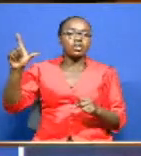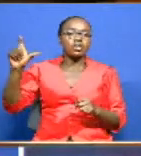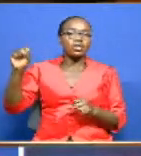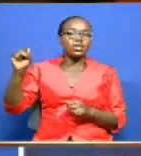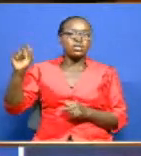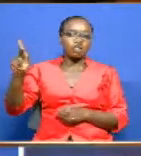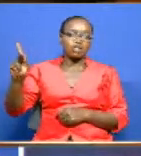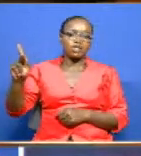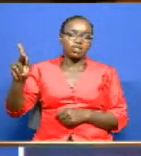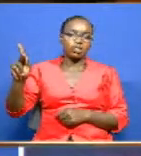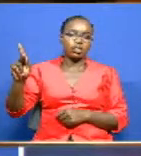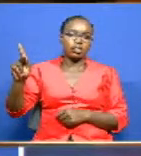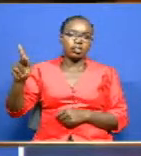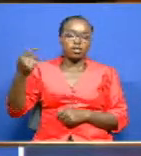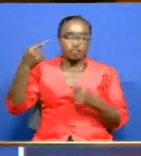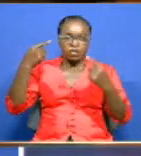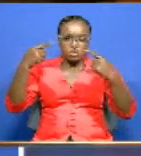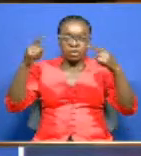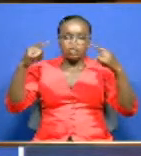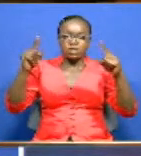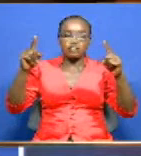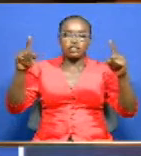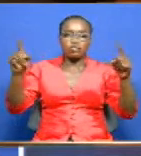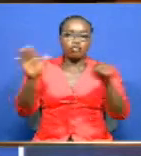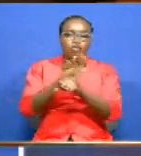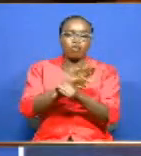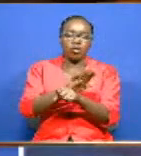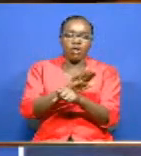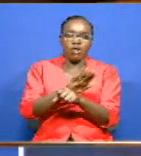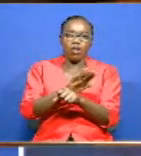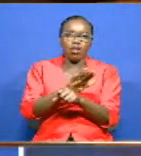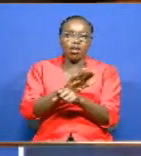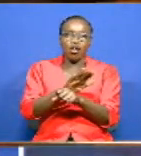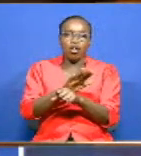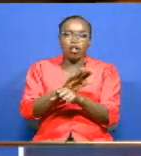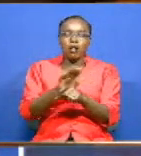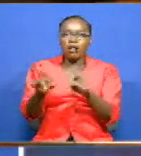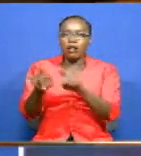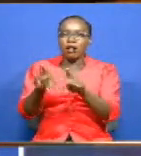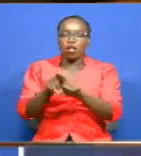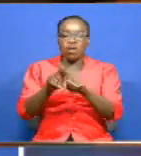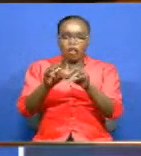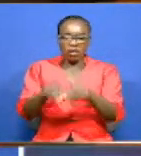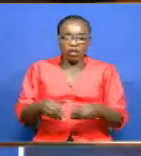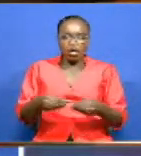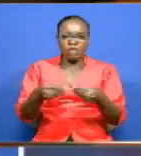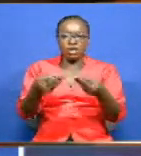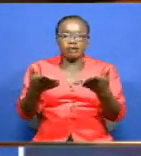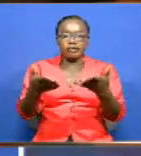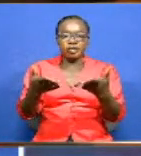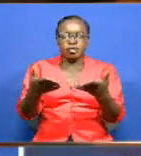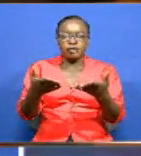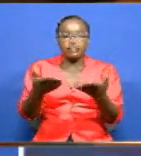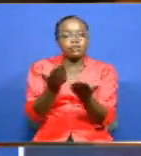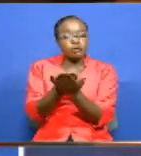Kenya, succeeds in its entirety, and the same is granted as